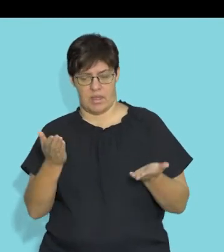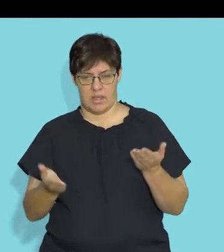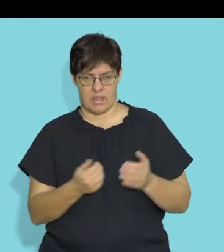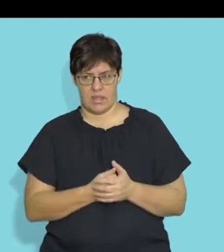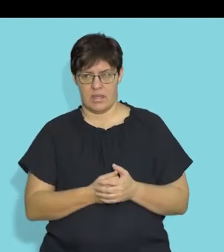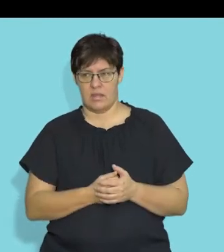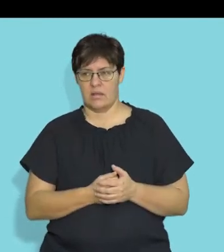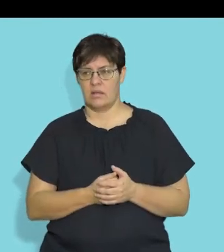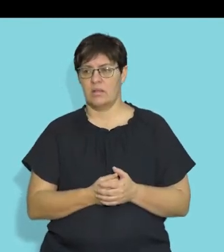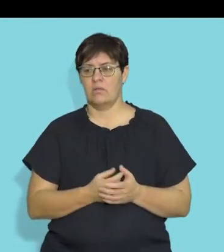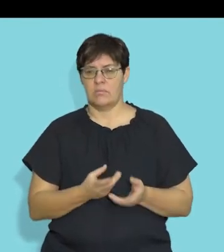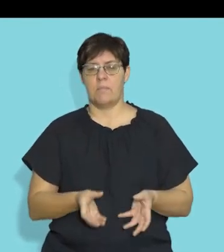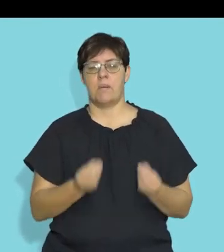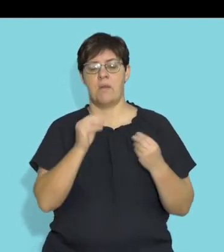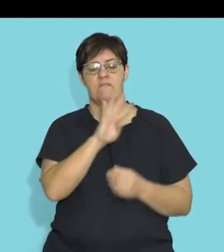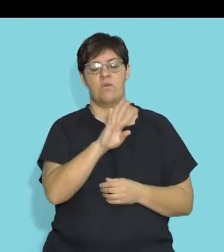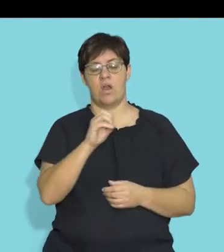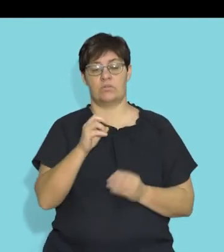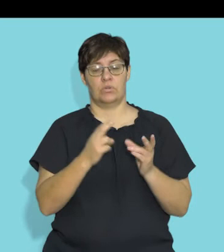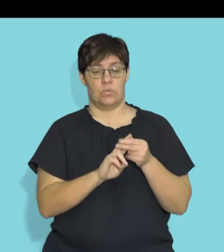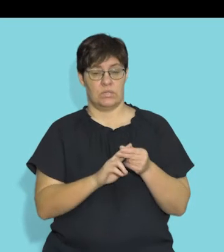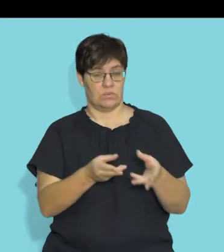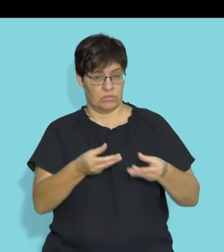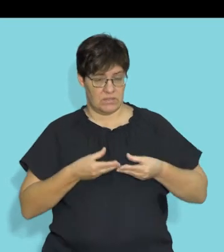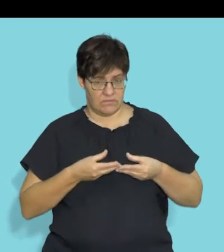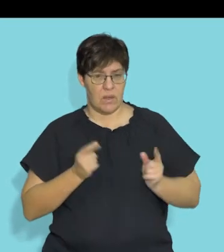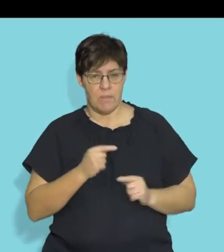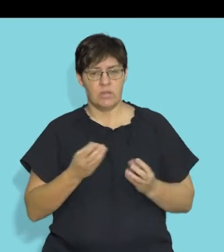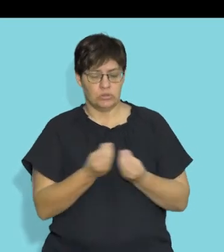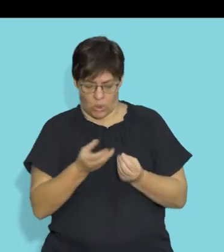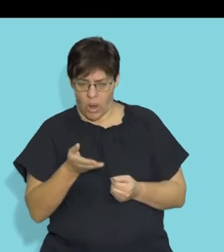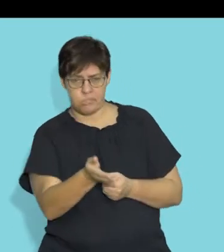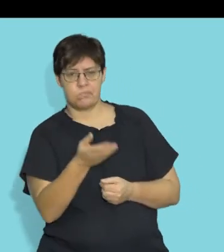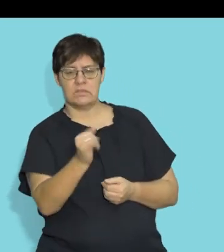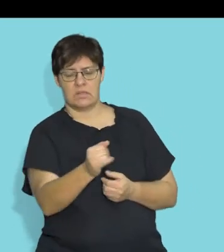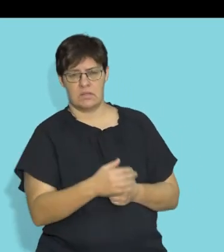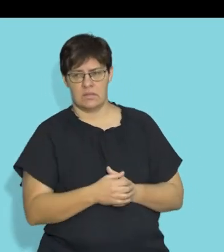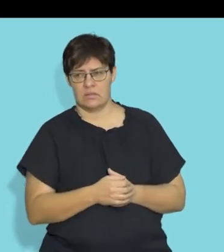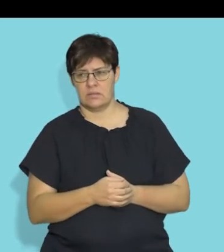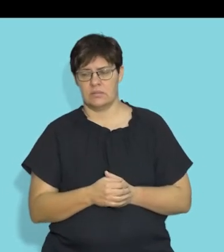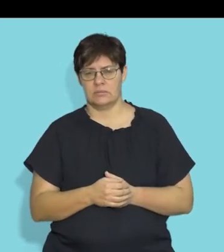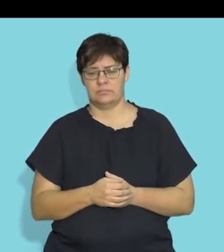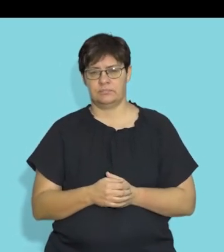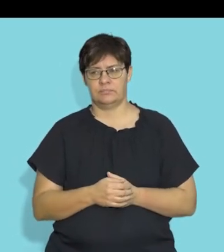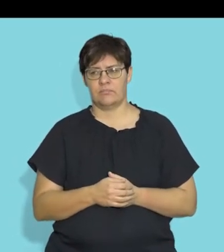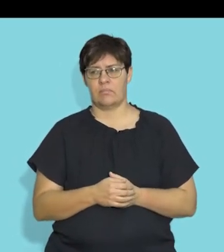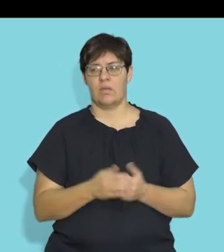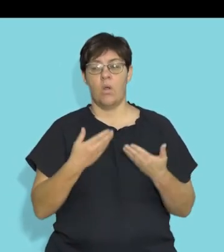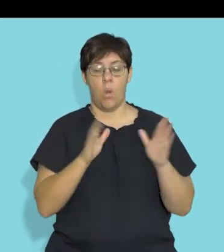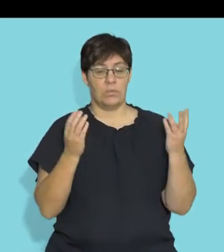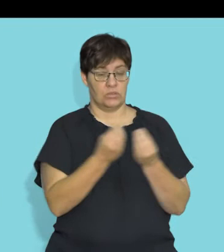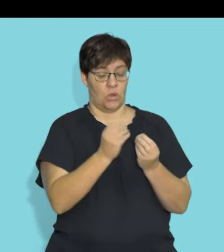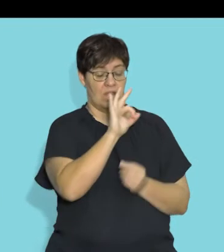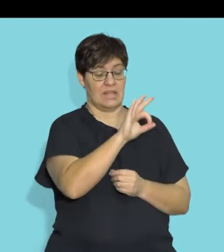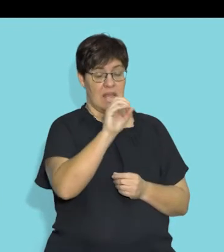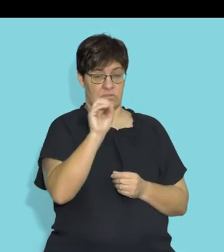200, you can see that they received 400 units, although they had stock on hand. Here, watch this here.